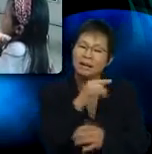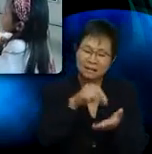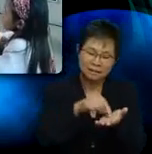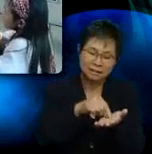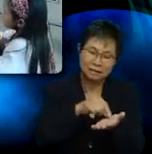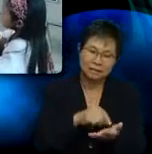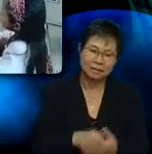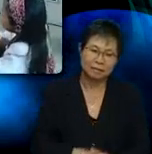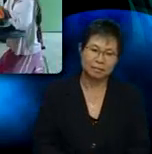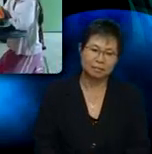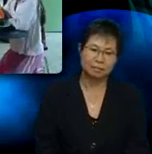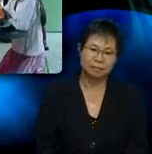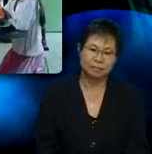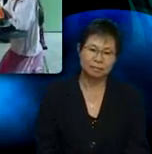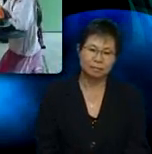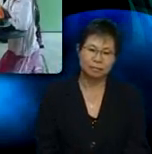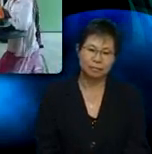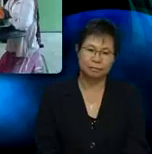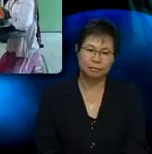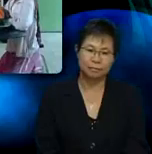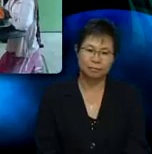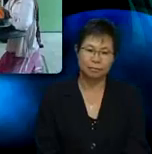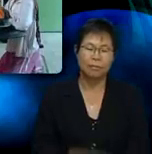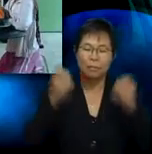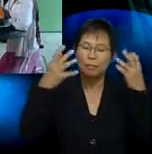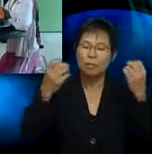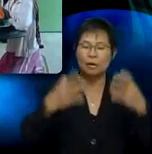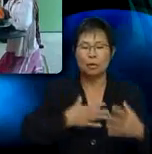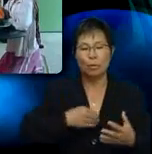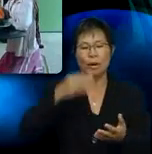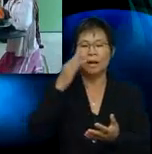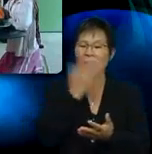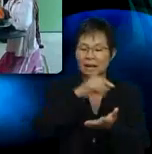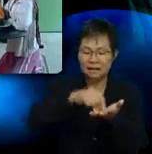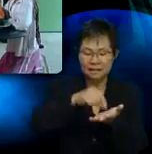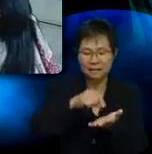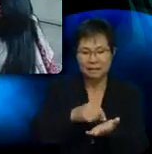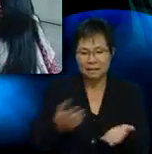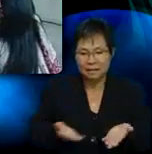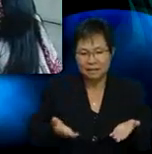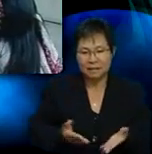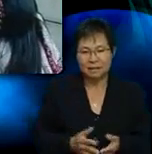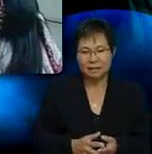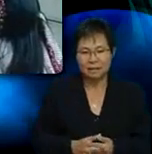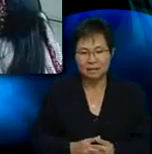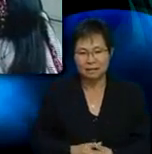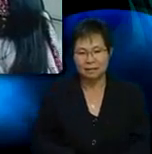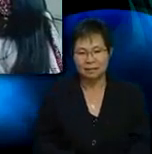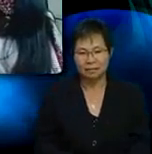Yeah. See, look. There's so many white color seeds in here. Look.